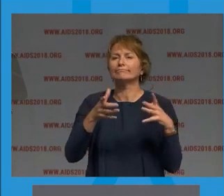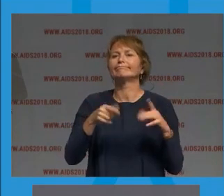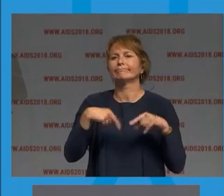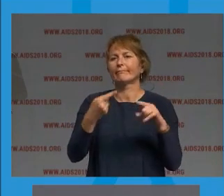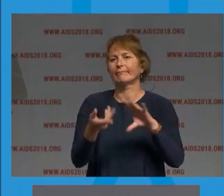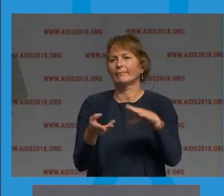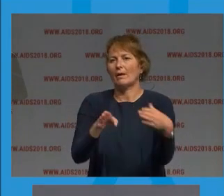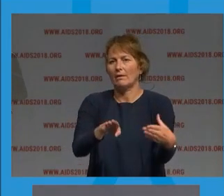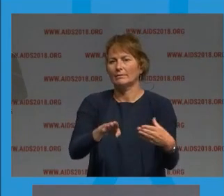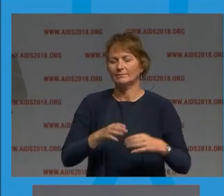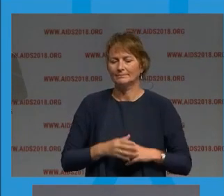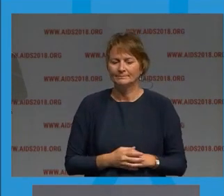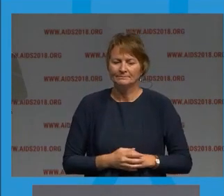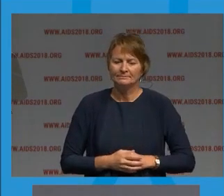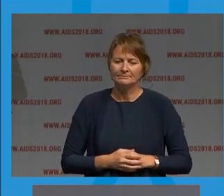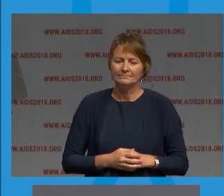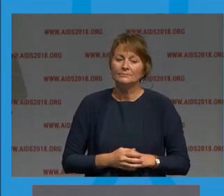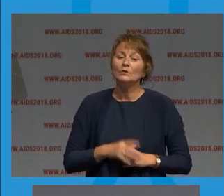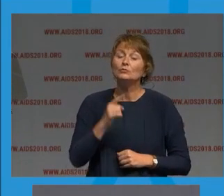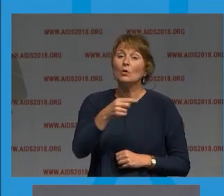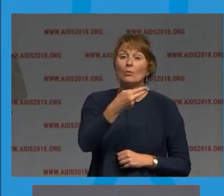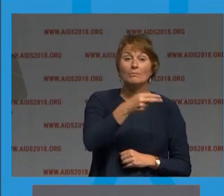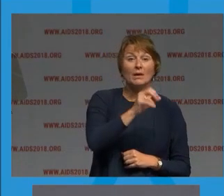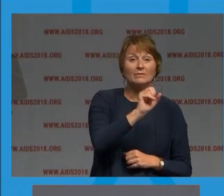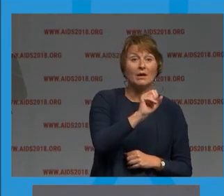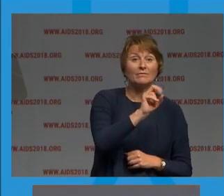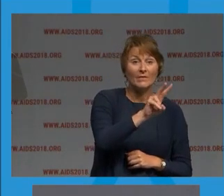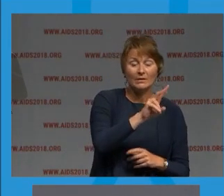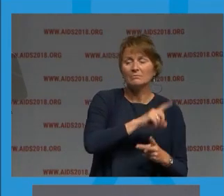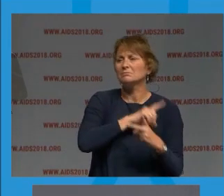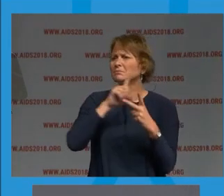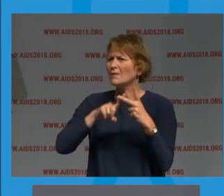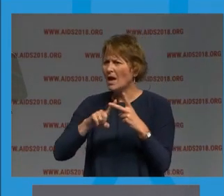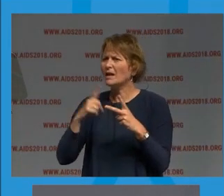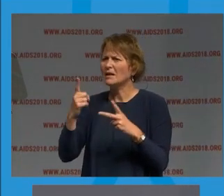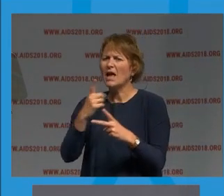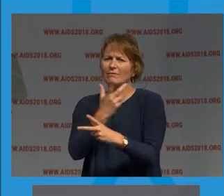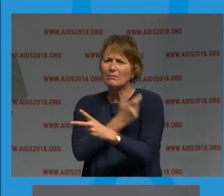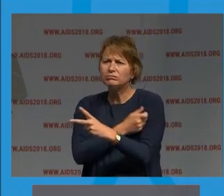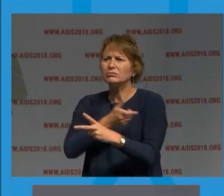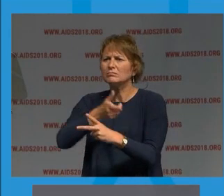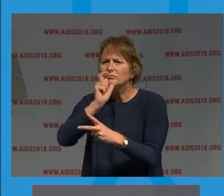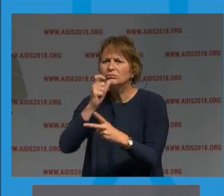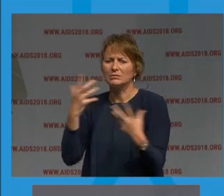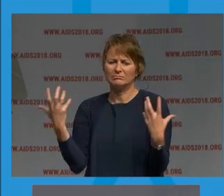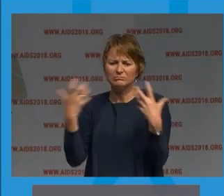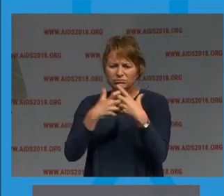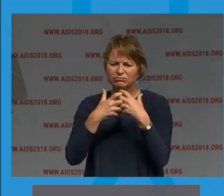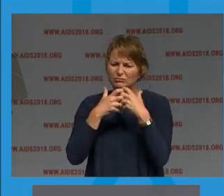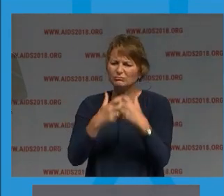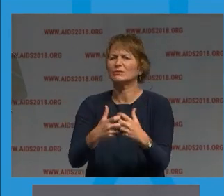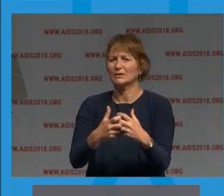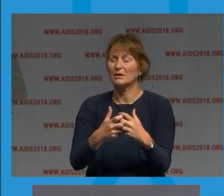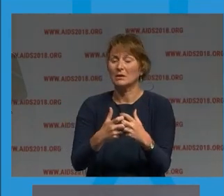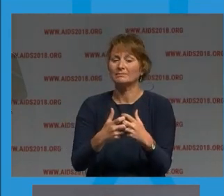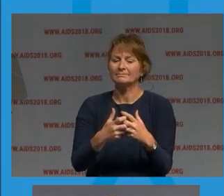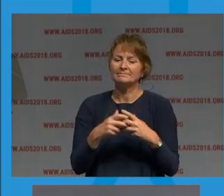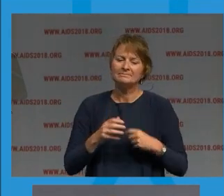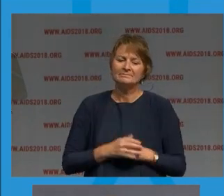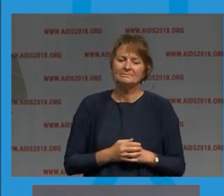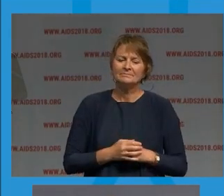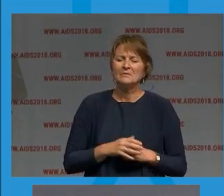There is a strong link between HIV and substance use that is also supported by epidemiological data. It is estimated that as much